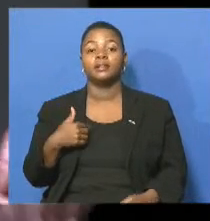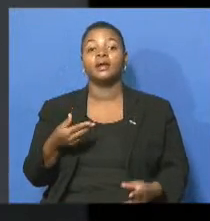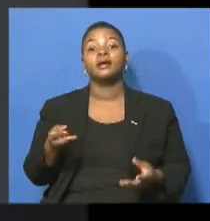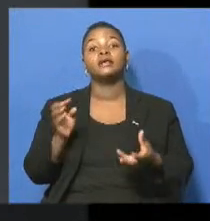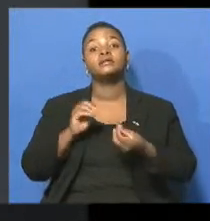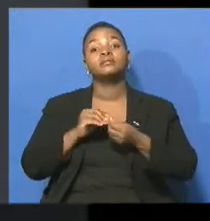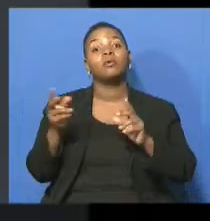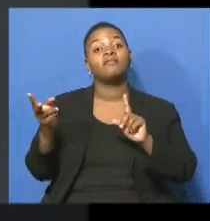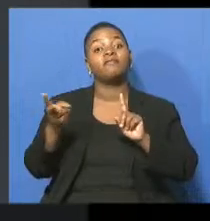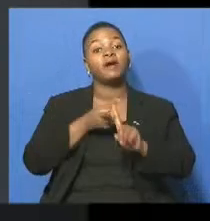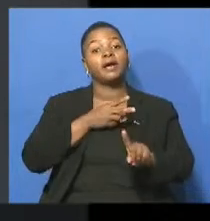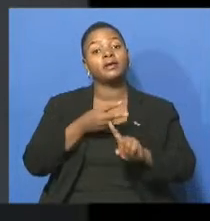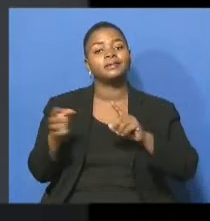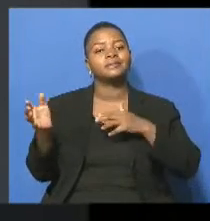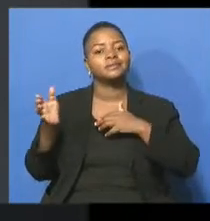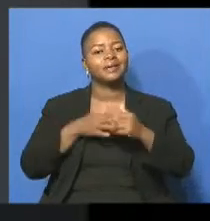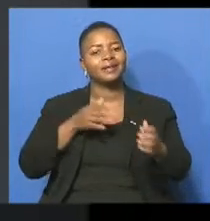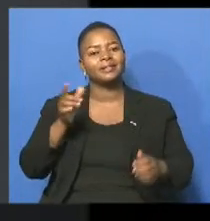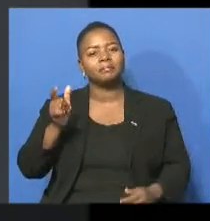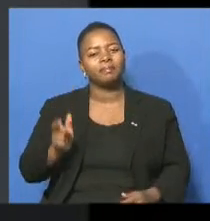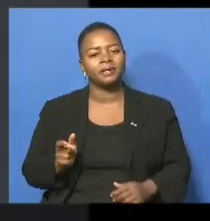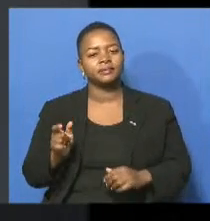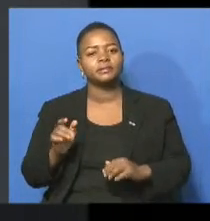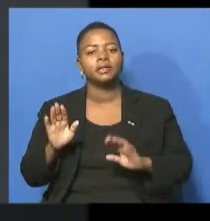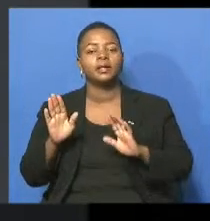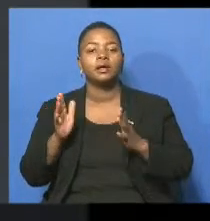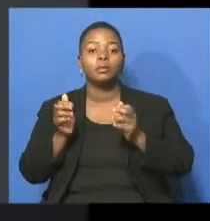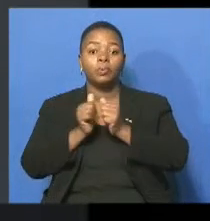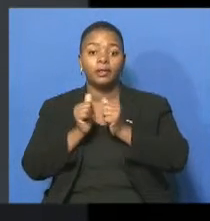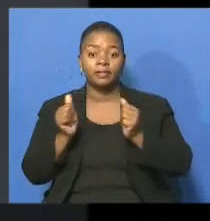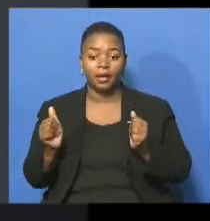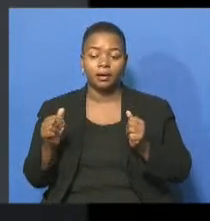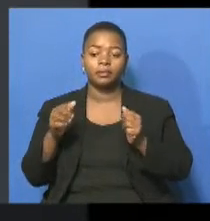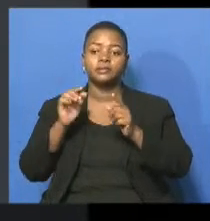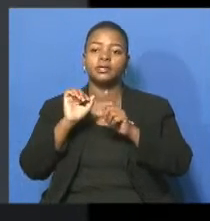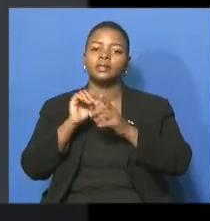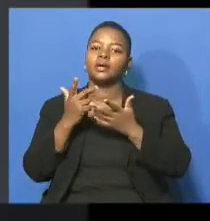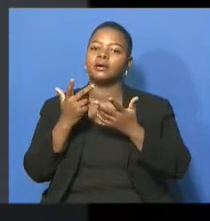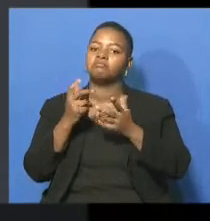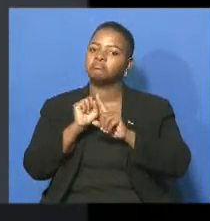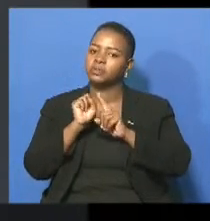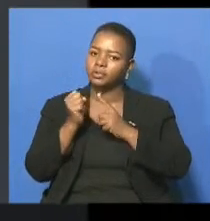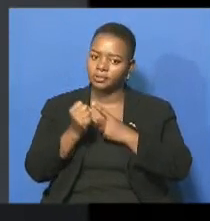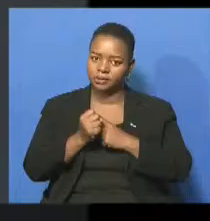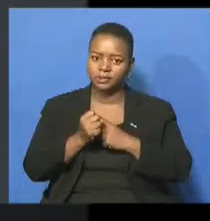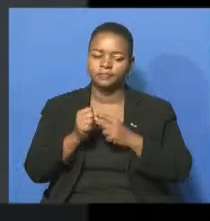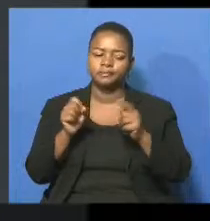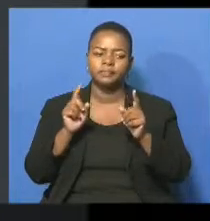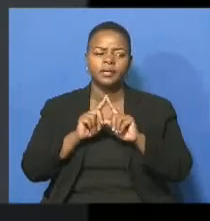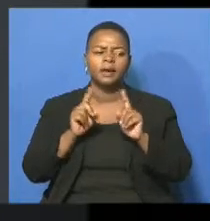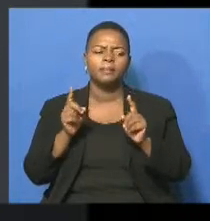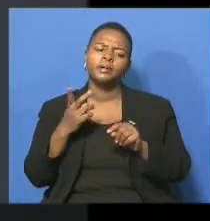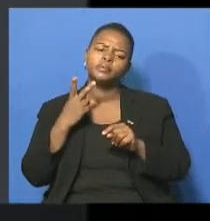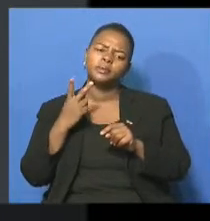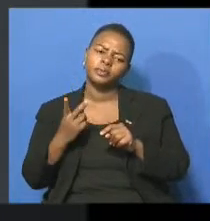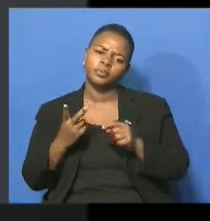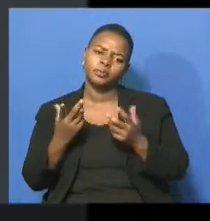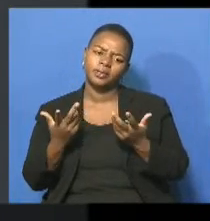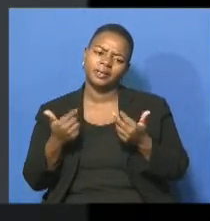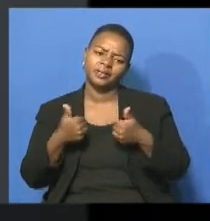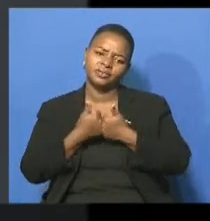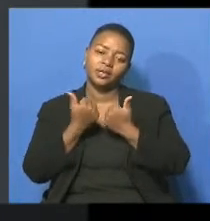who do not have the condition. But like I said, the attributable risk when you look at the